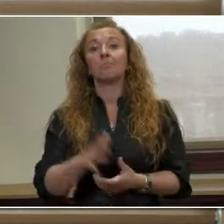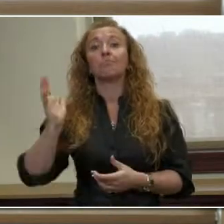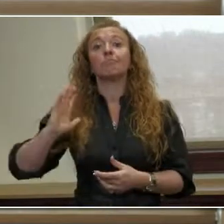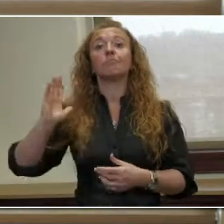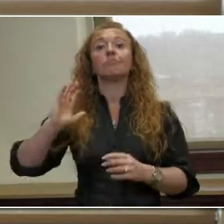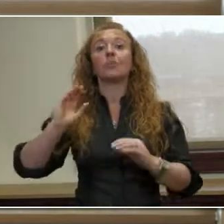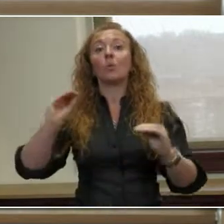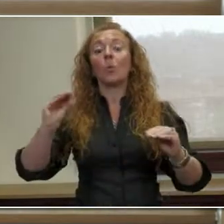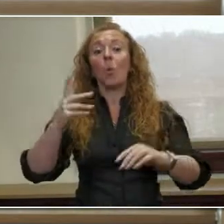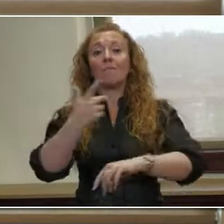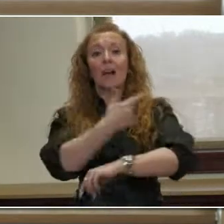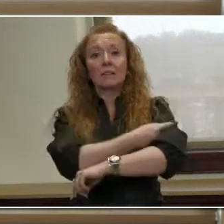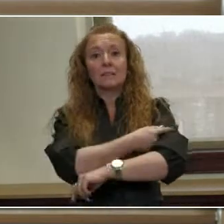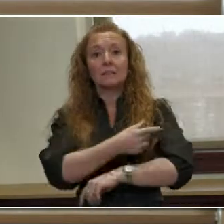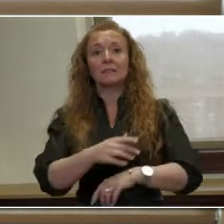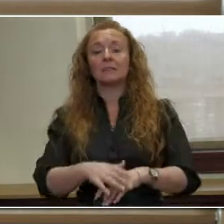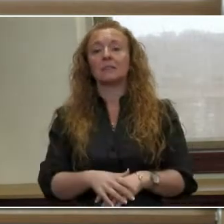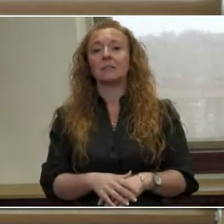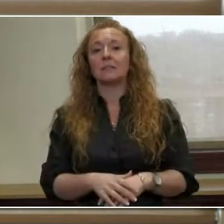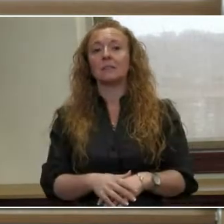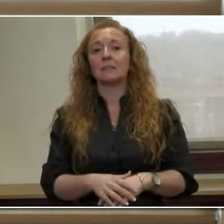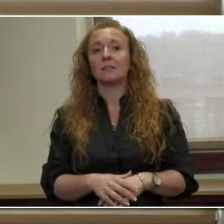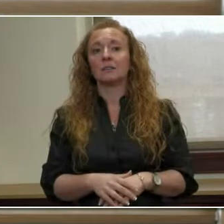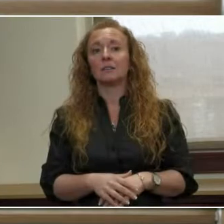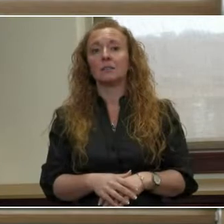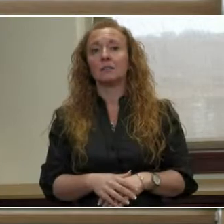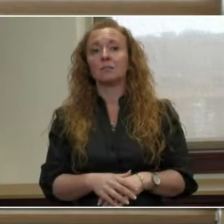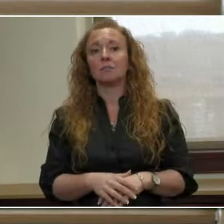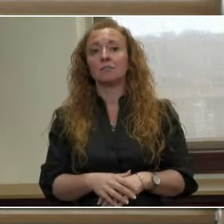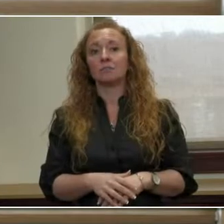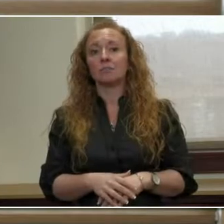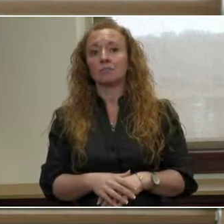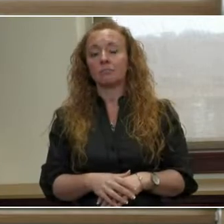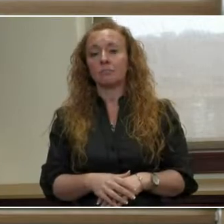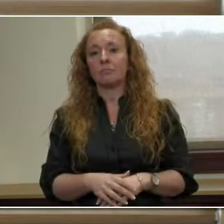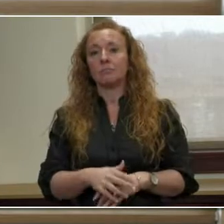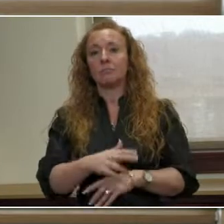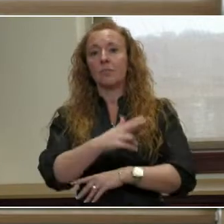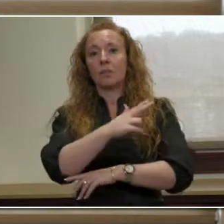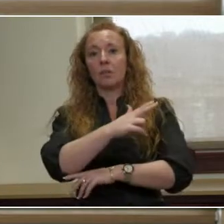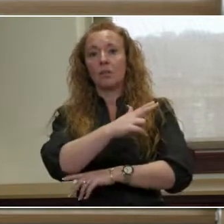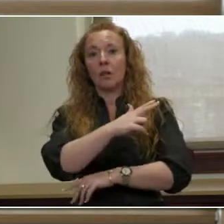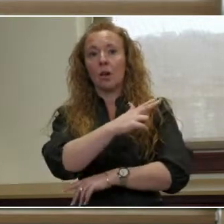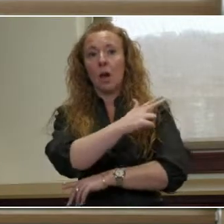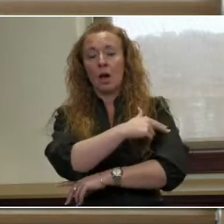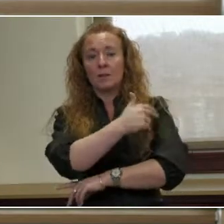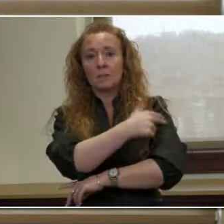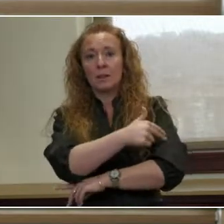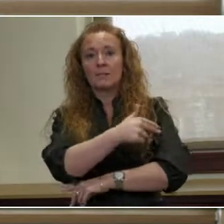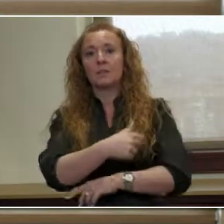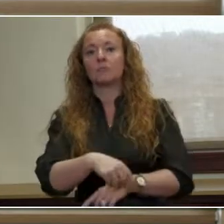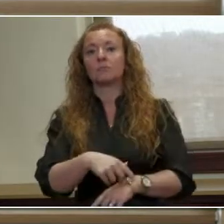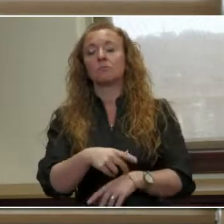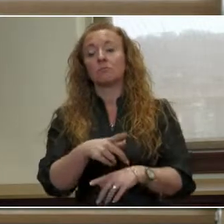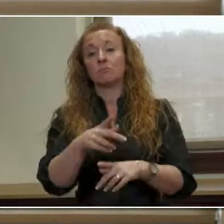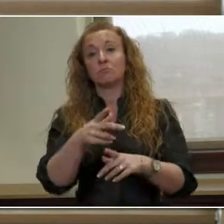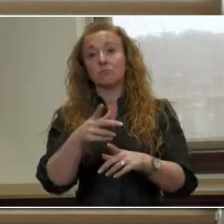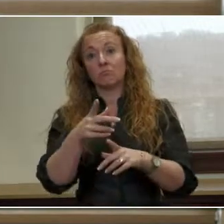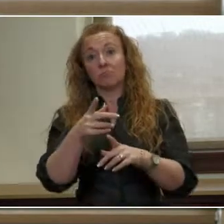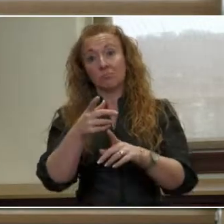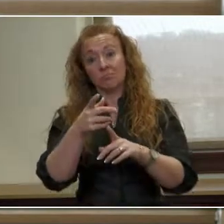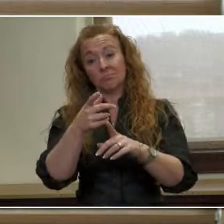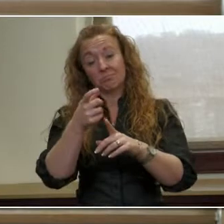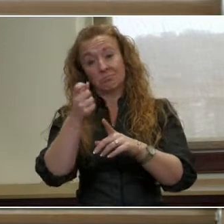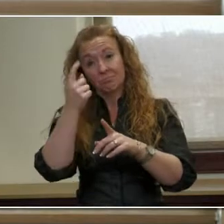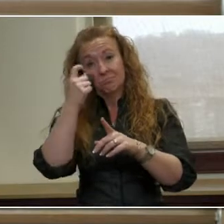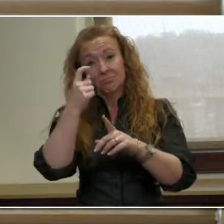for a number of months, and obviously the hospitalizations, the impact to over 3,000 people who passed away